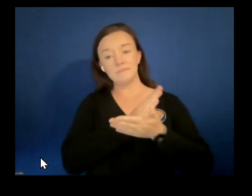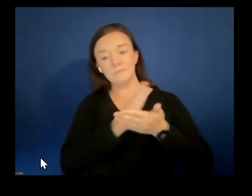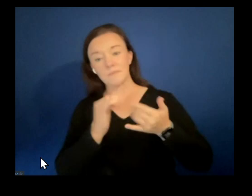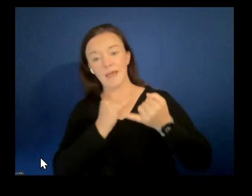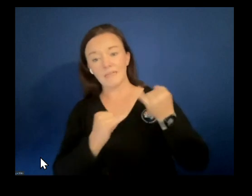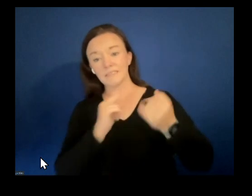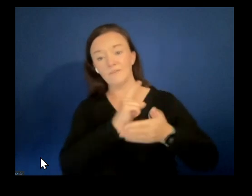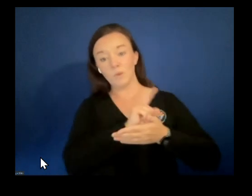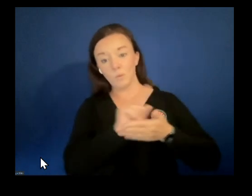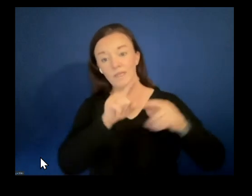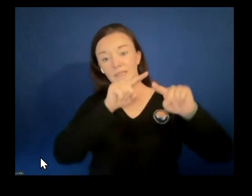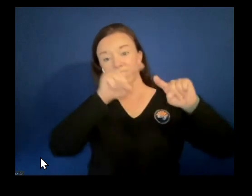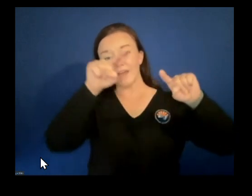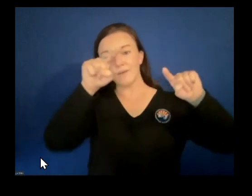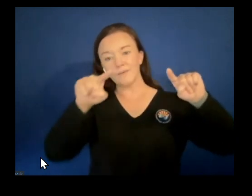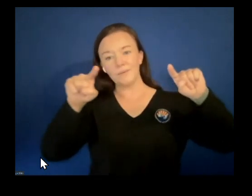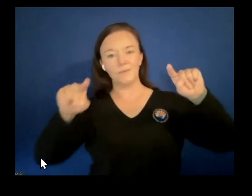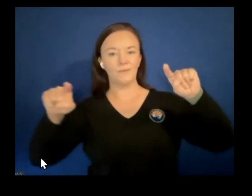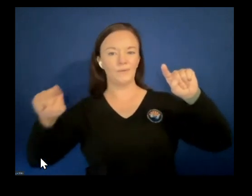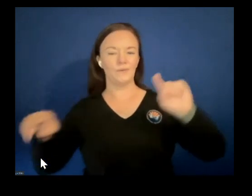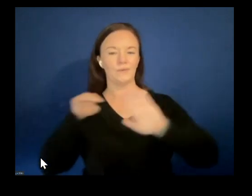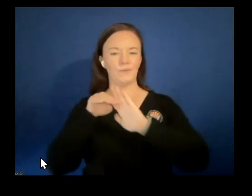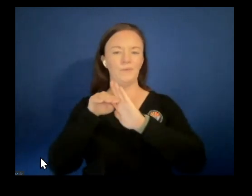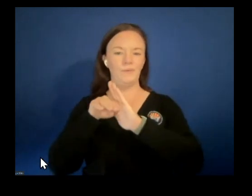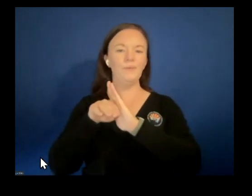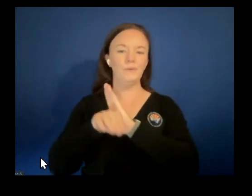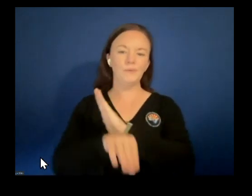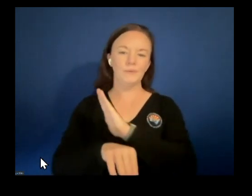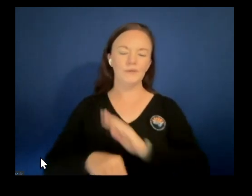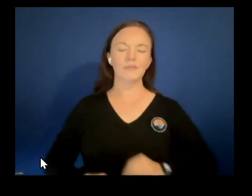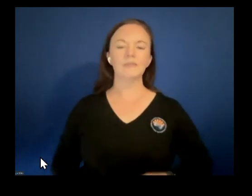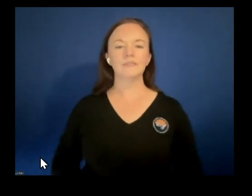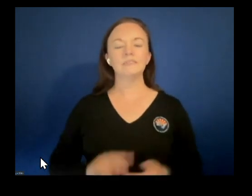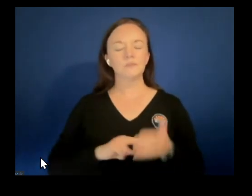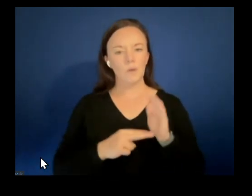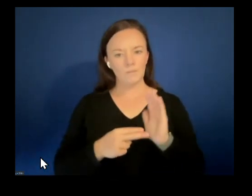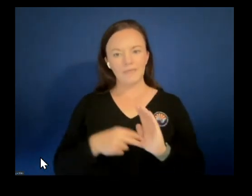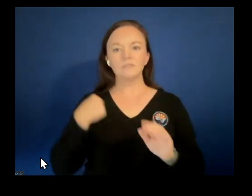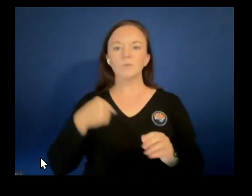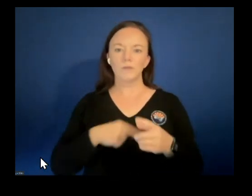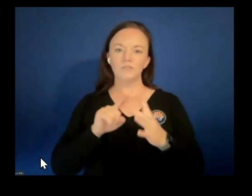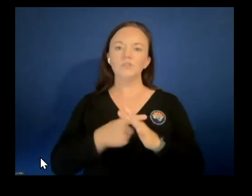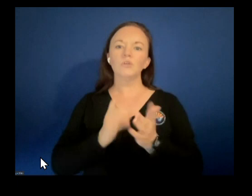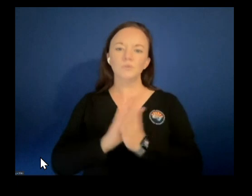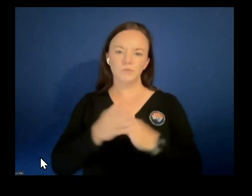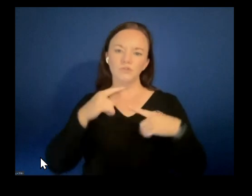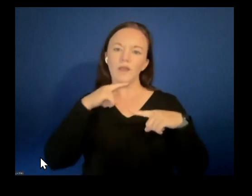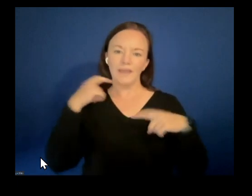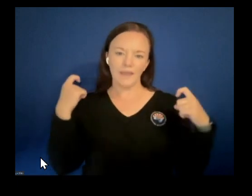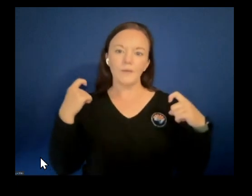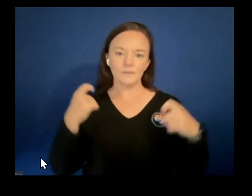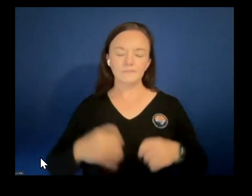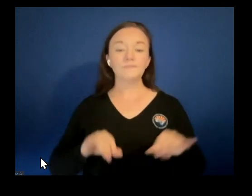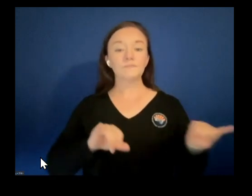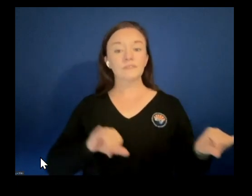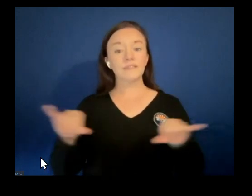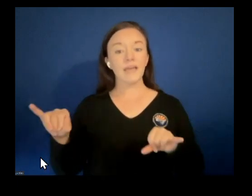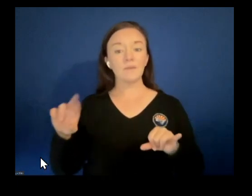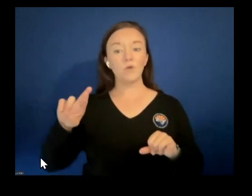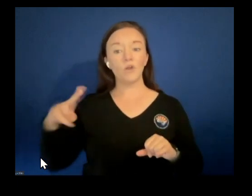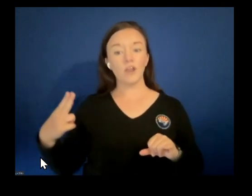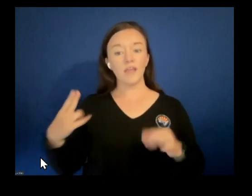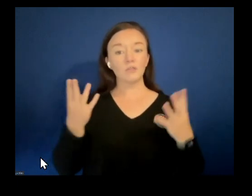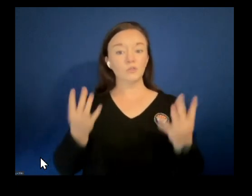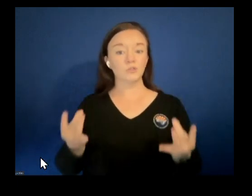that line kind of starts heading downward, which means we start to dry out. Same thing with the relative humidity. You can kind of see